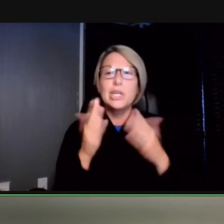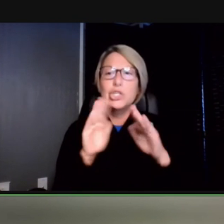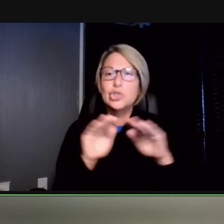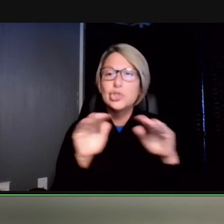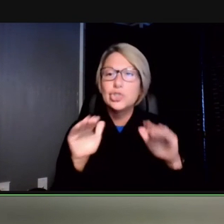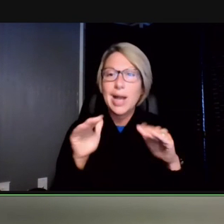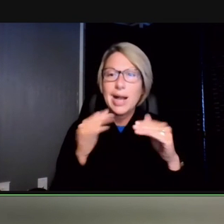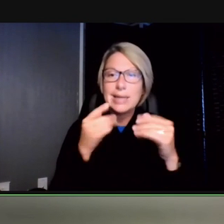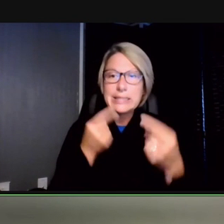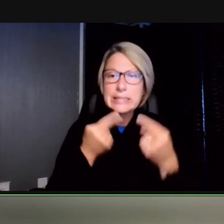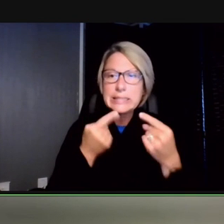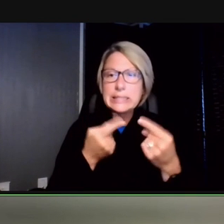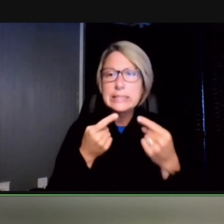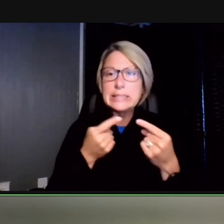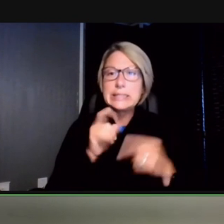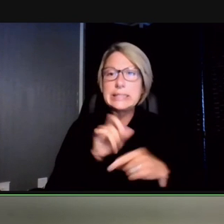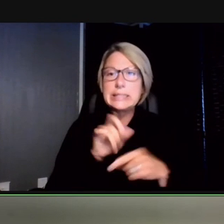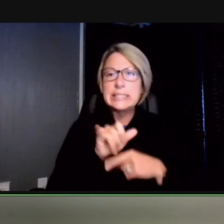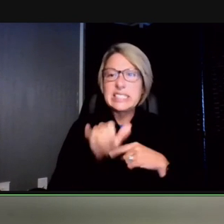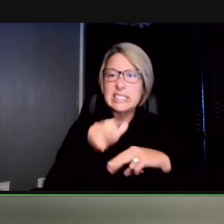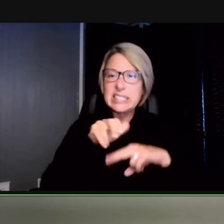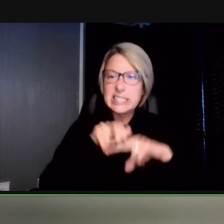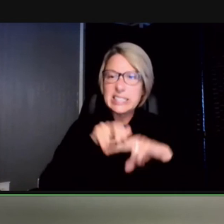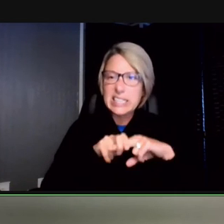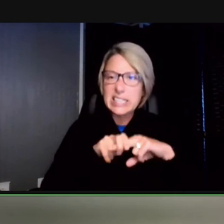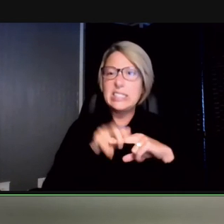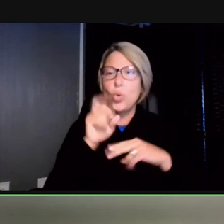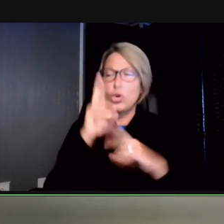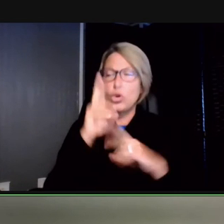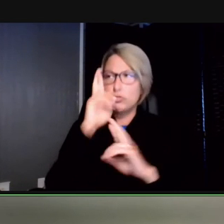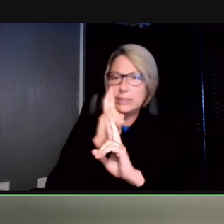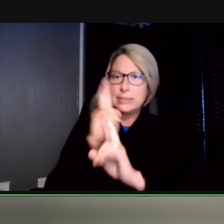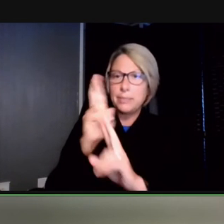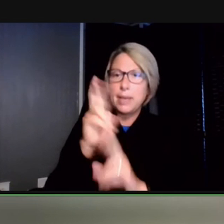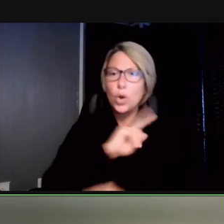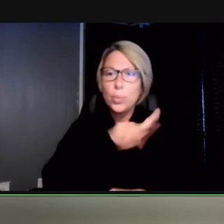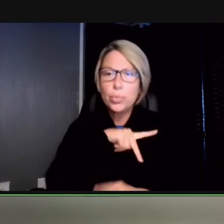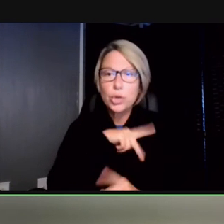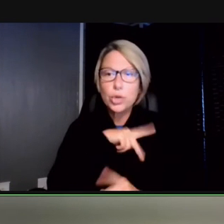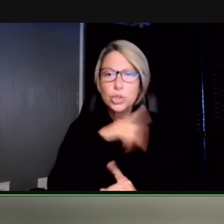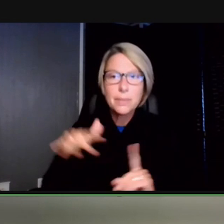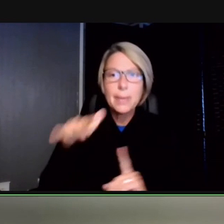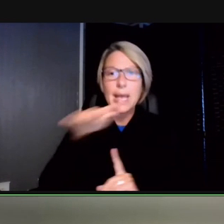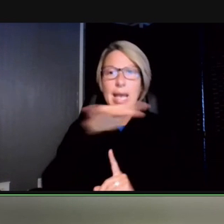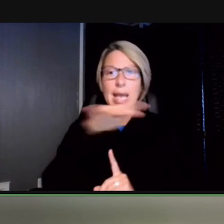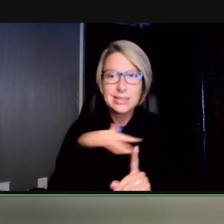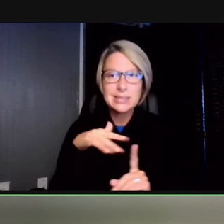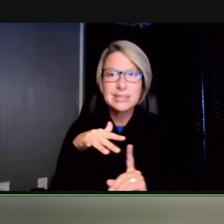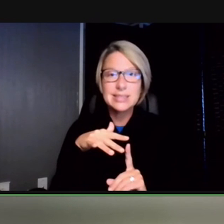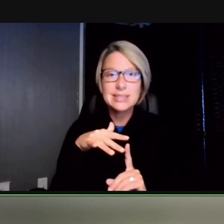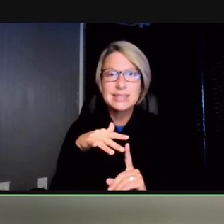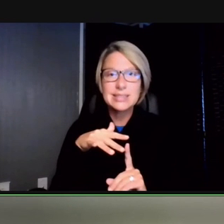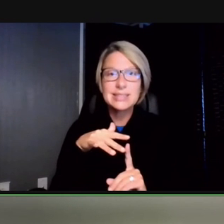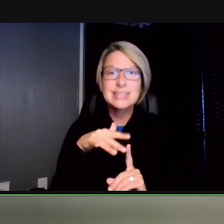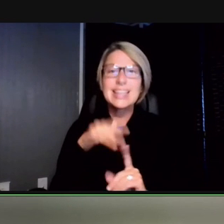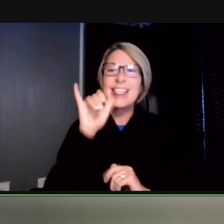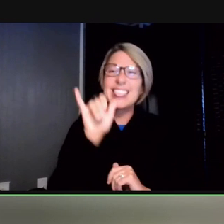difficulty staying in their seat or respecting personal space. That's how it should be